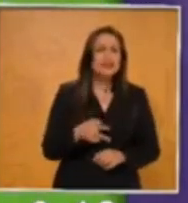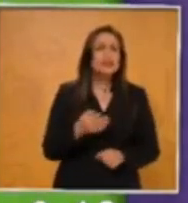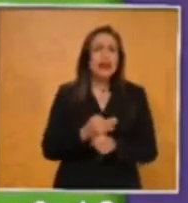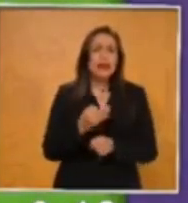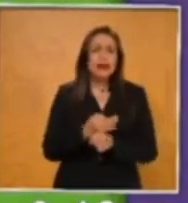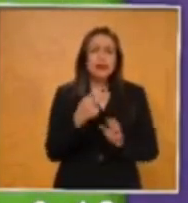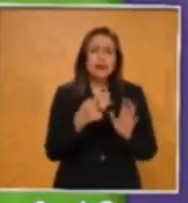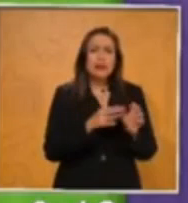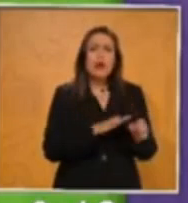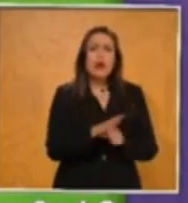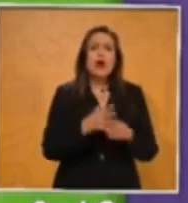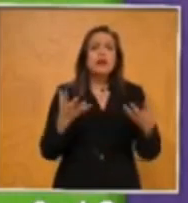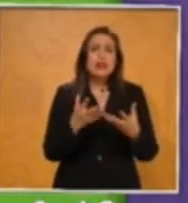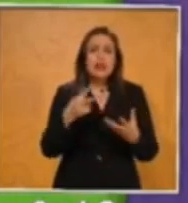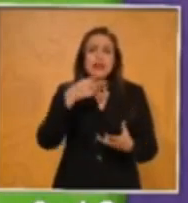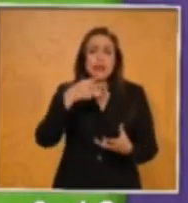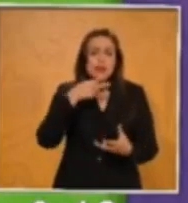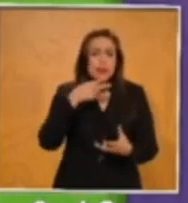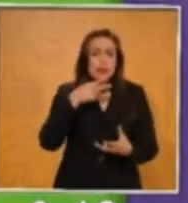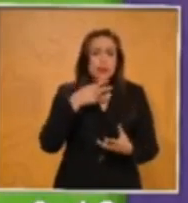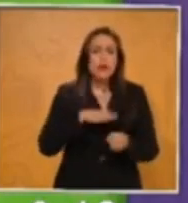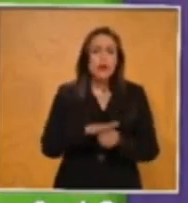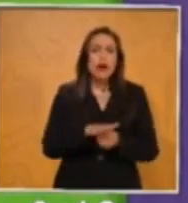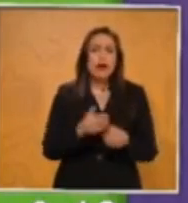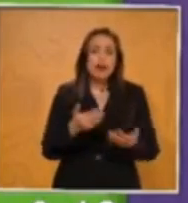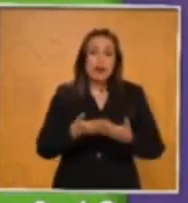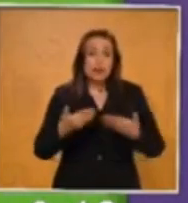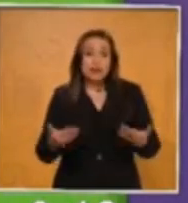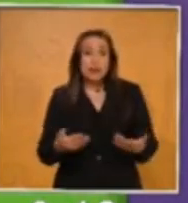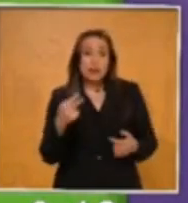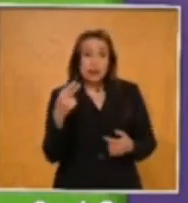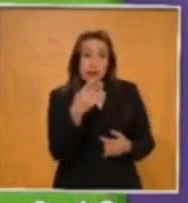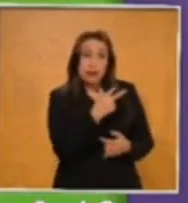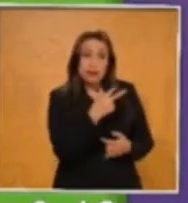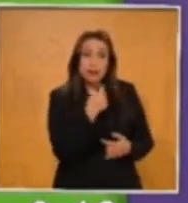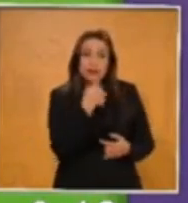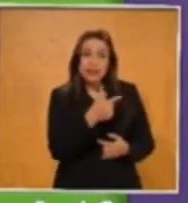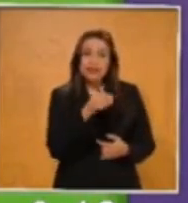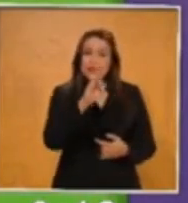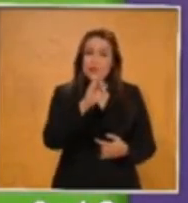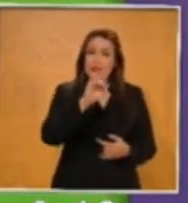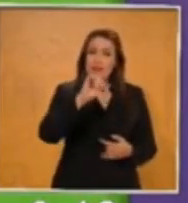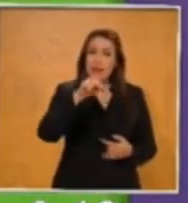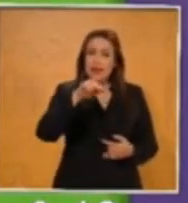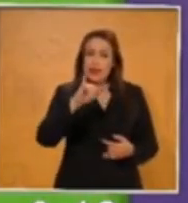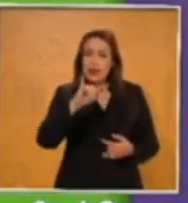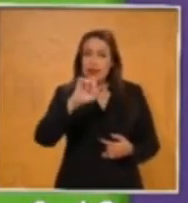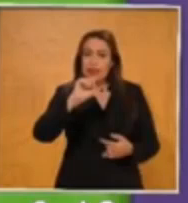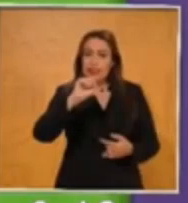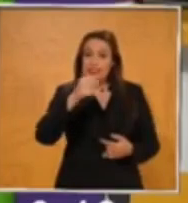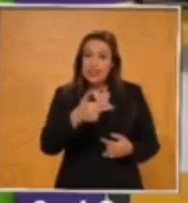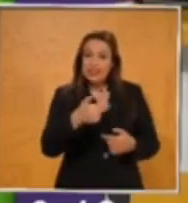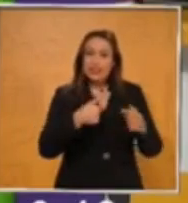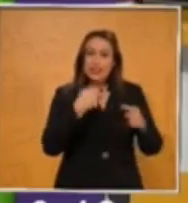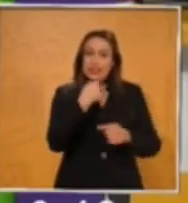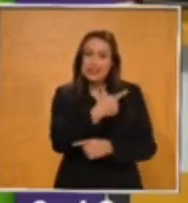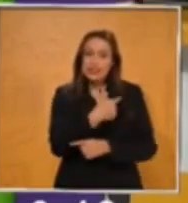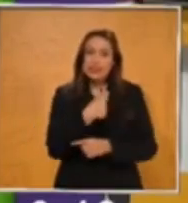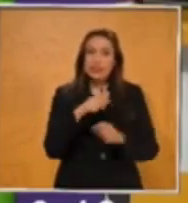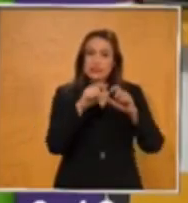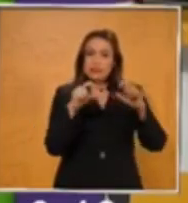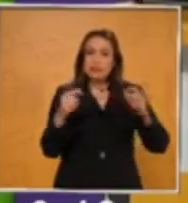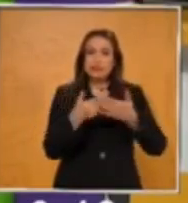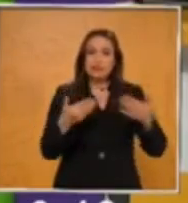the action study in present, the base form, finish, ends in letter Y. If